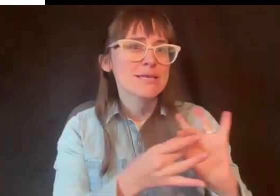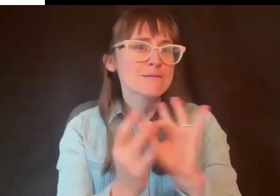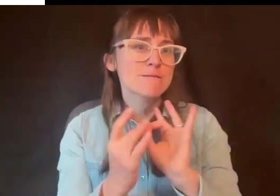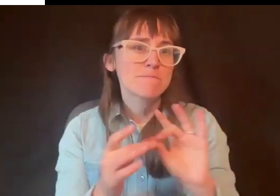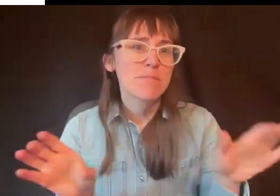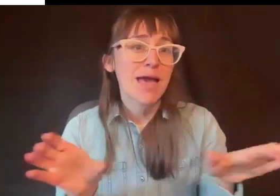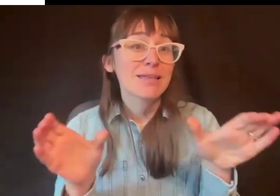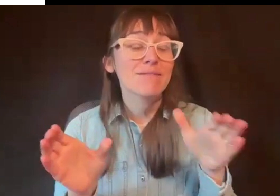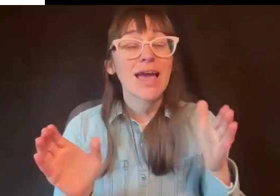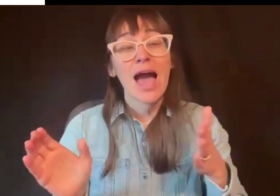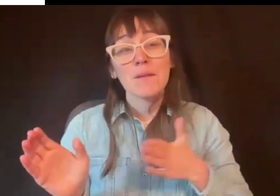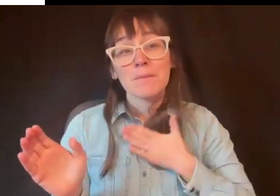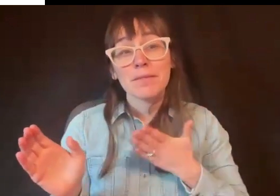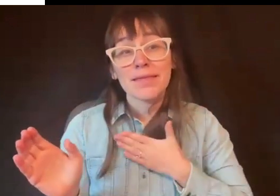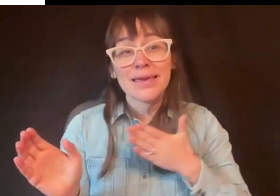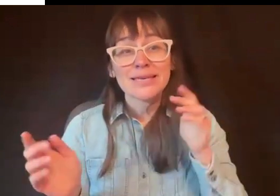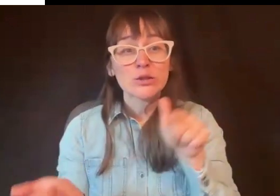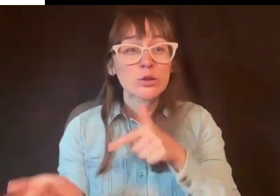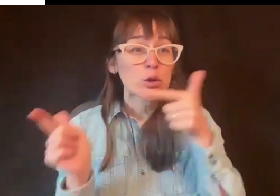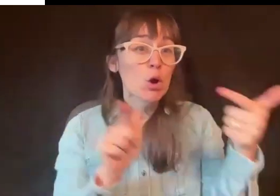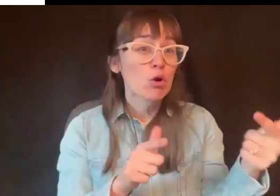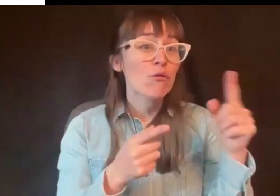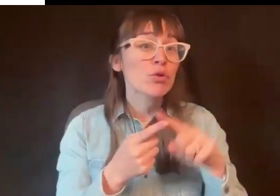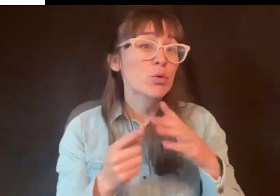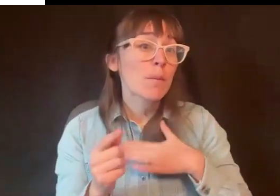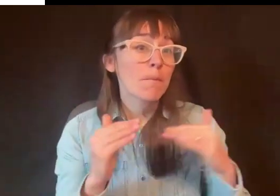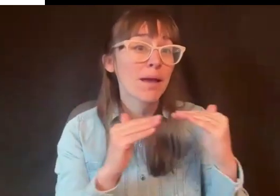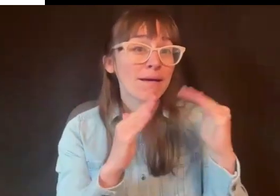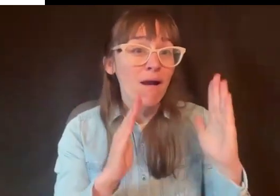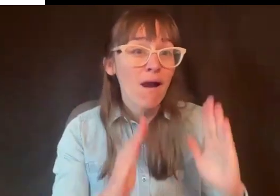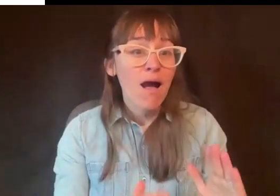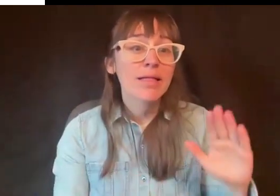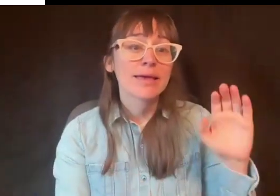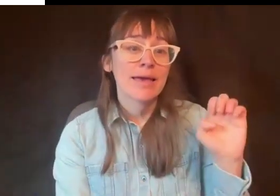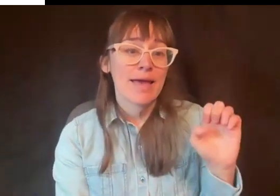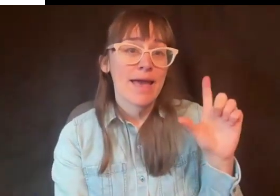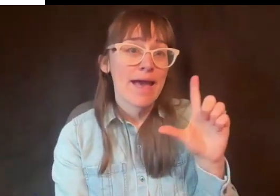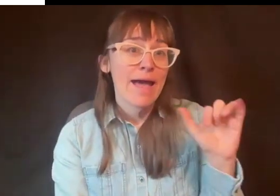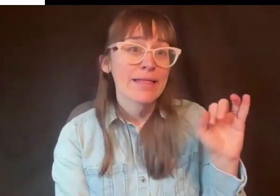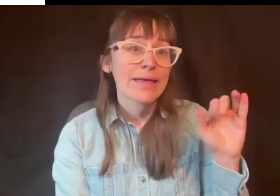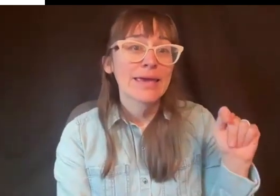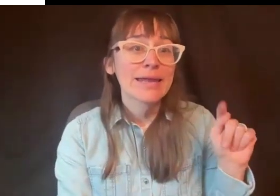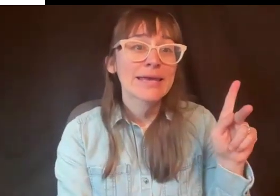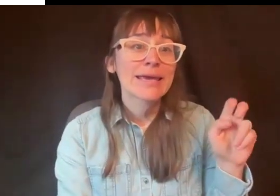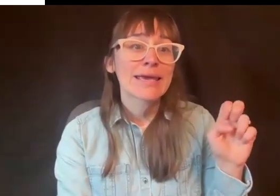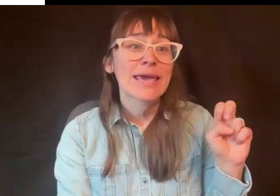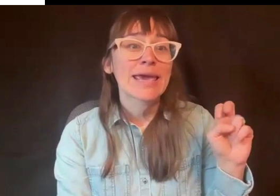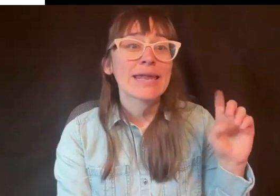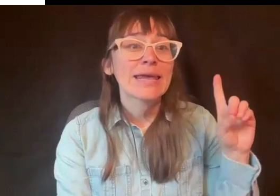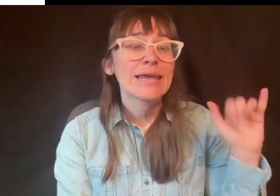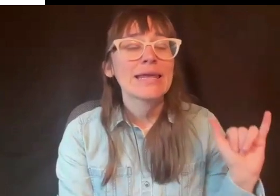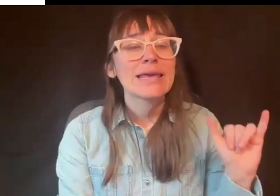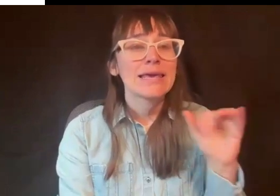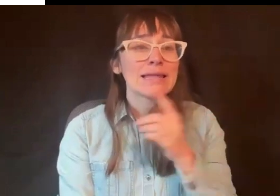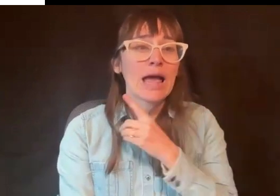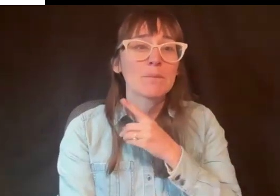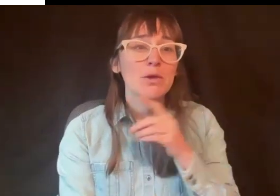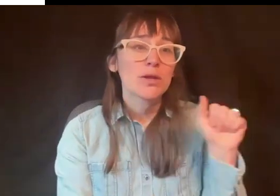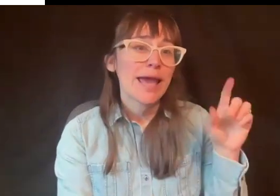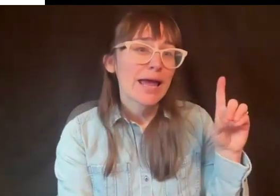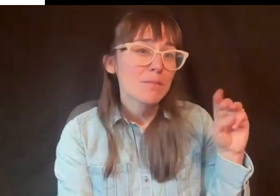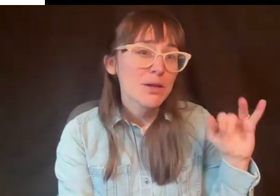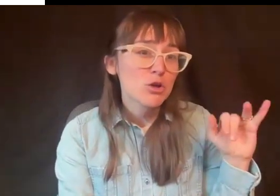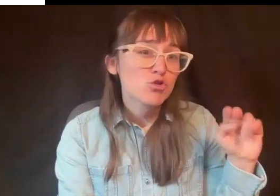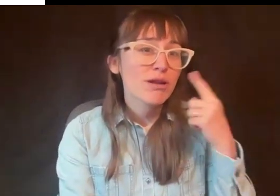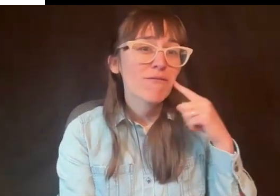I'm pleased to turn the presentation over to my colleague, Elliot Kennedy, Deputy Administrator for Policy and